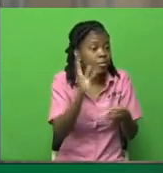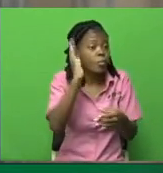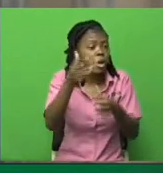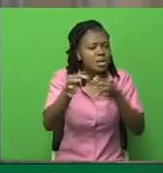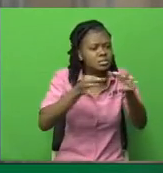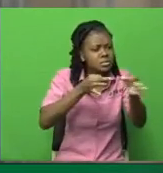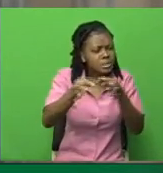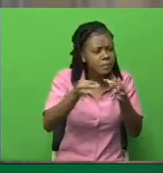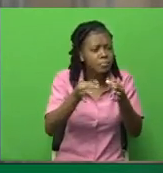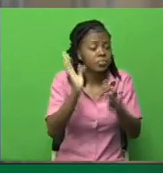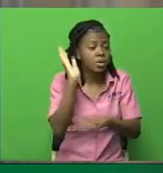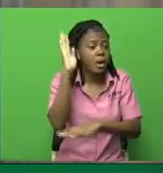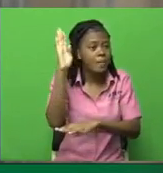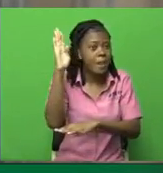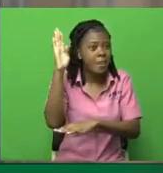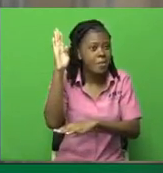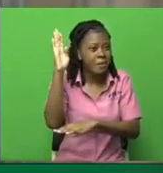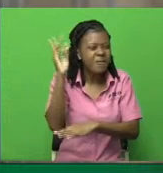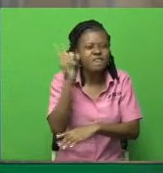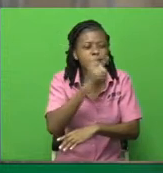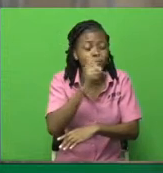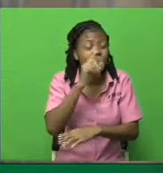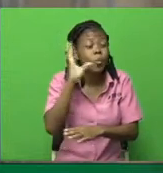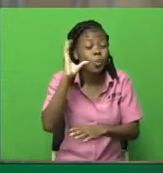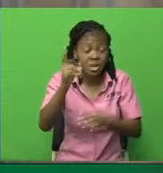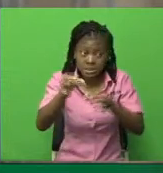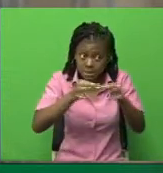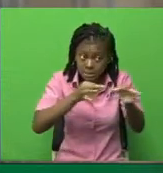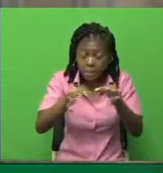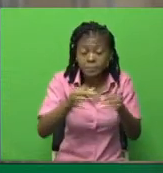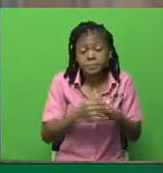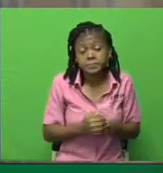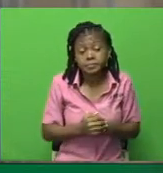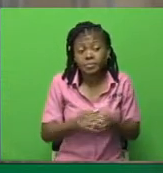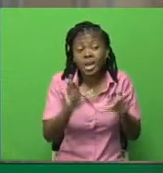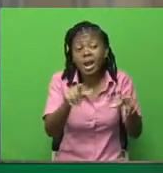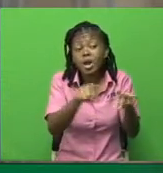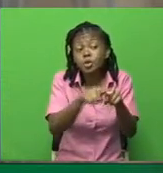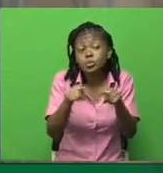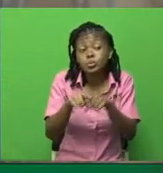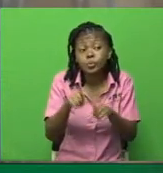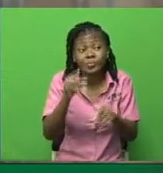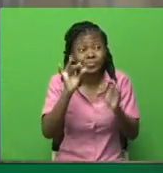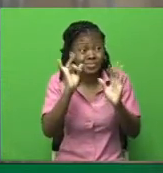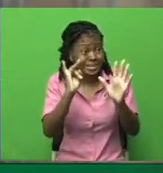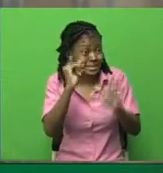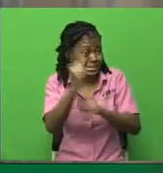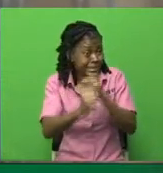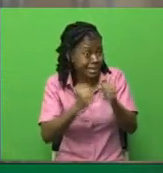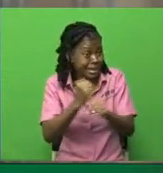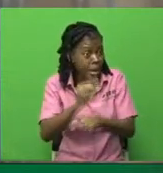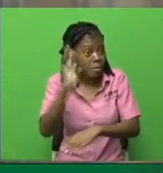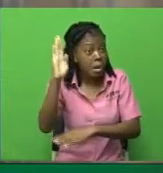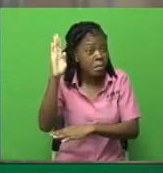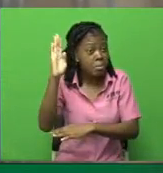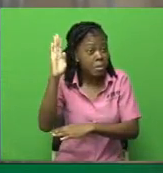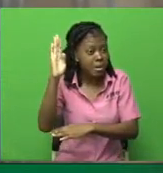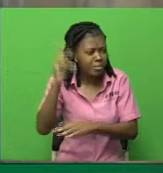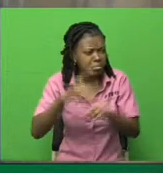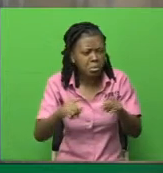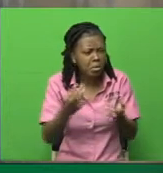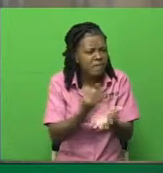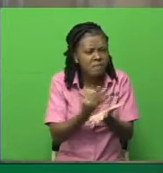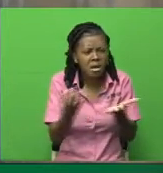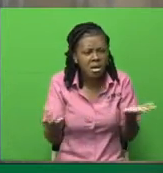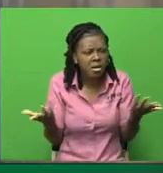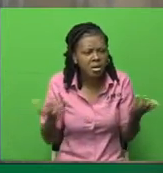I will then look at the ongoing deliberate failure to deliver on promises for seven consecutive years I will talk a bit about